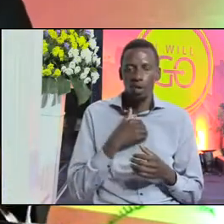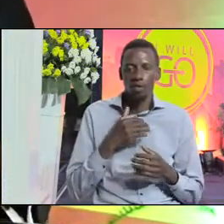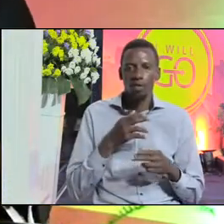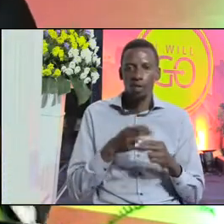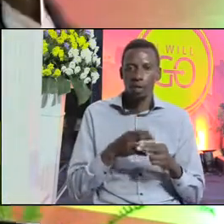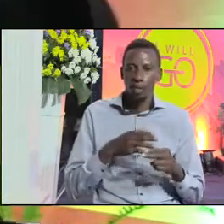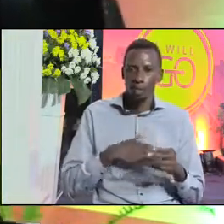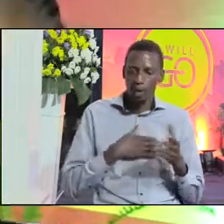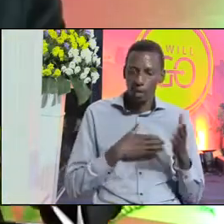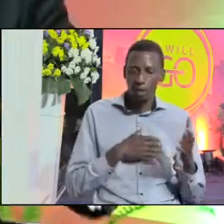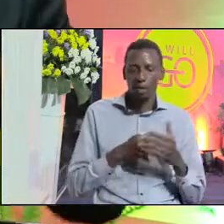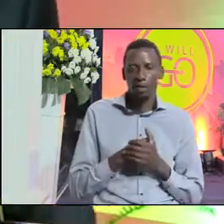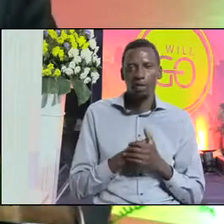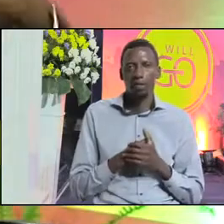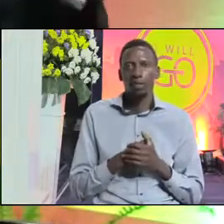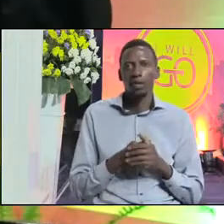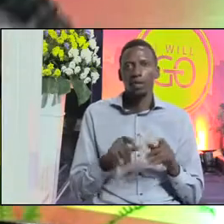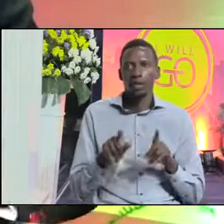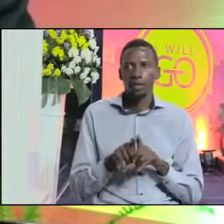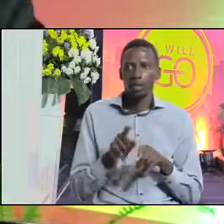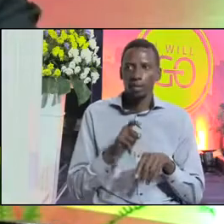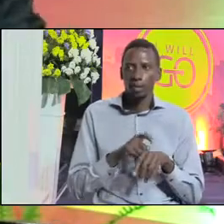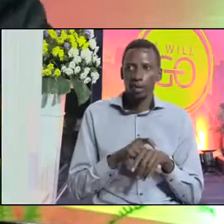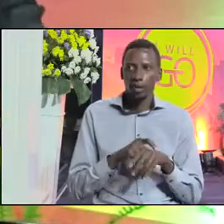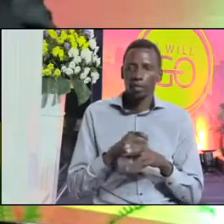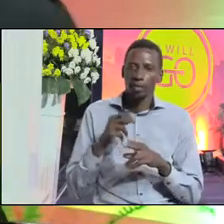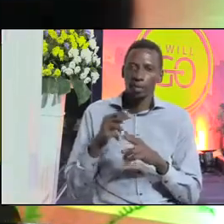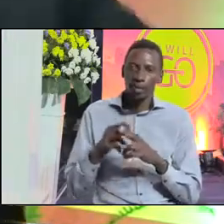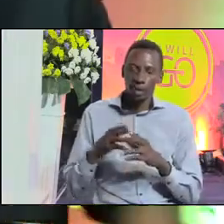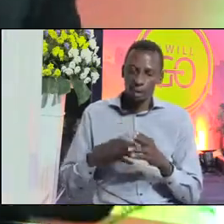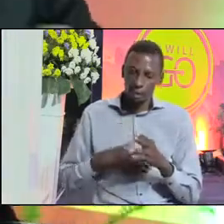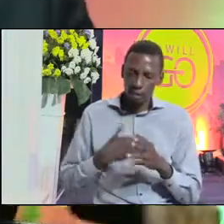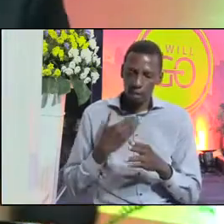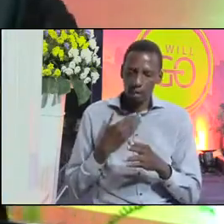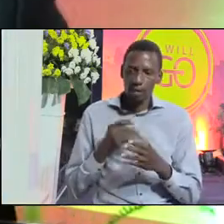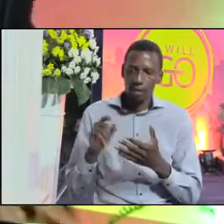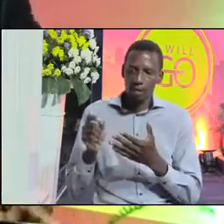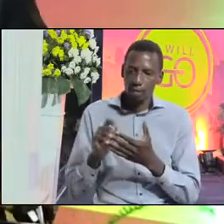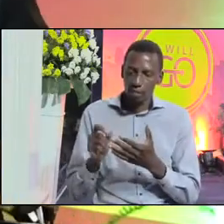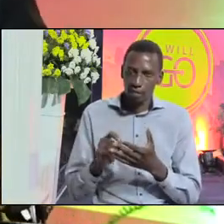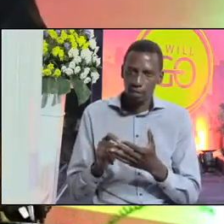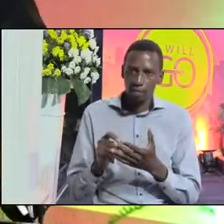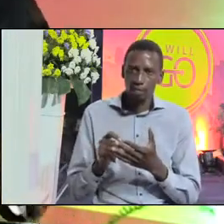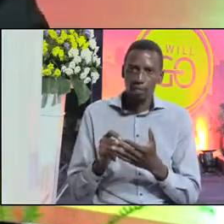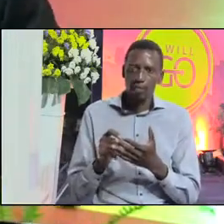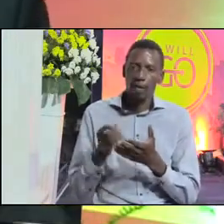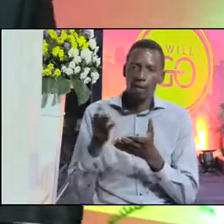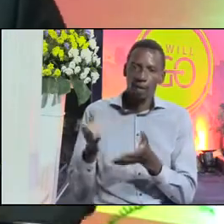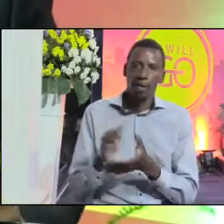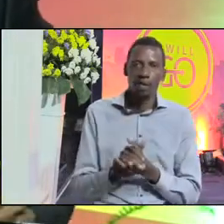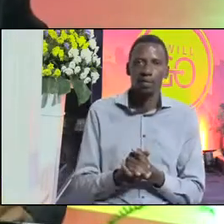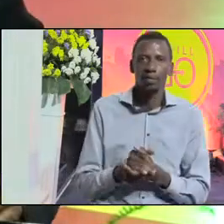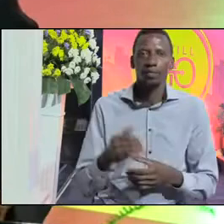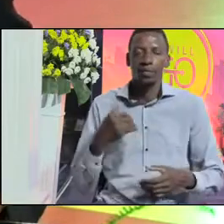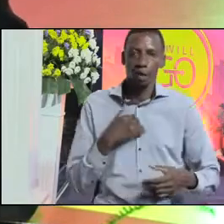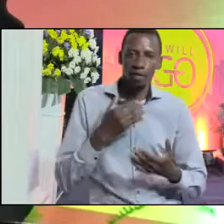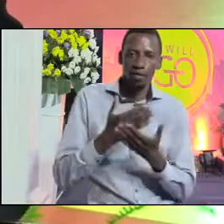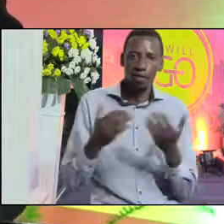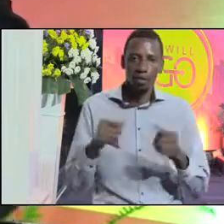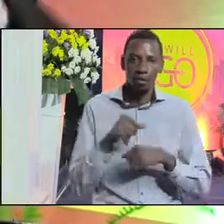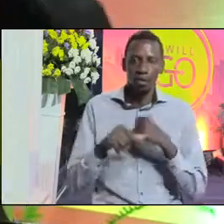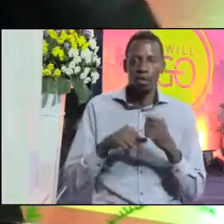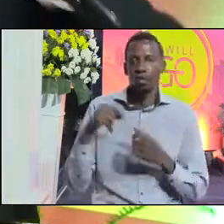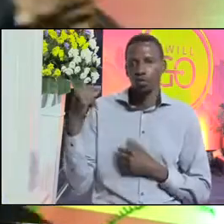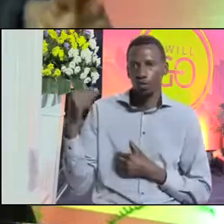it, and at the same time, my name is written all over it. There's something about the